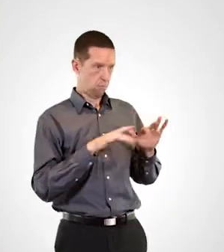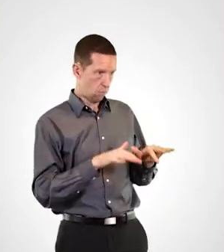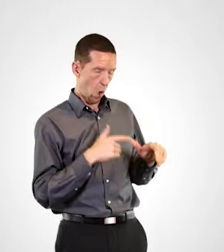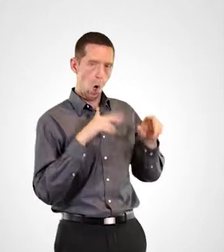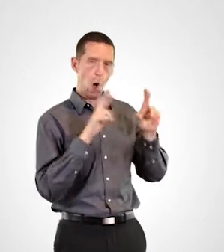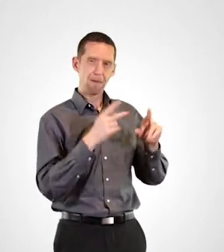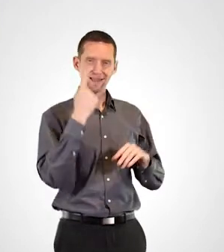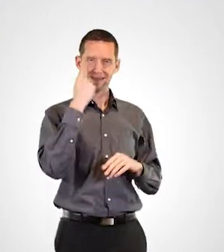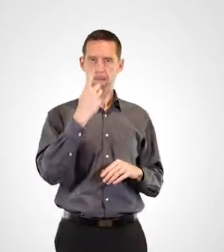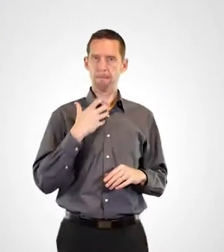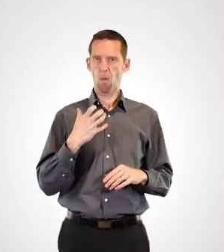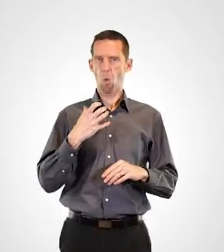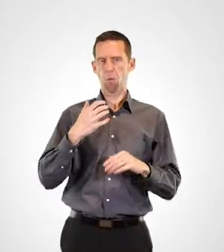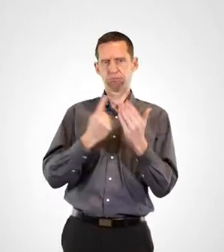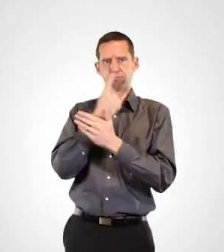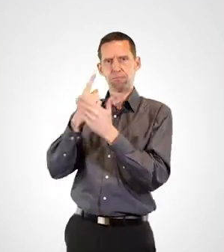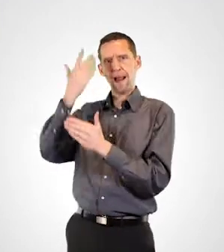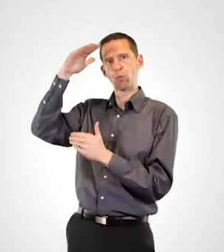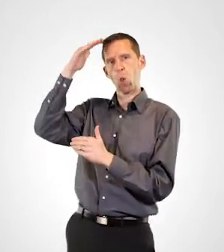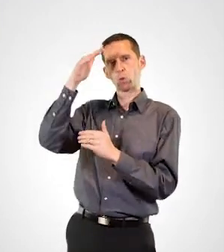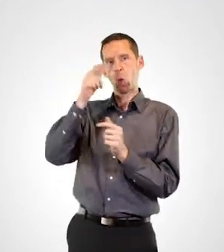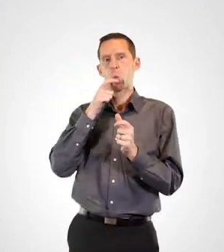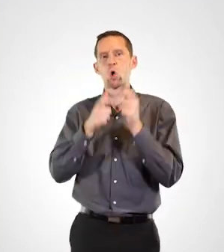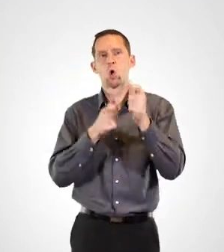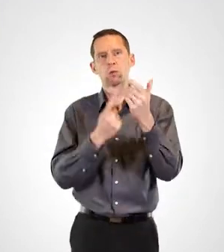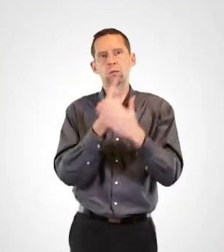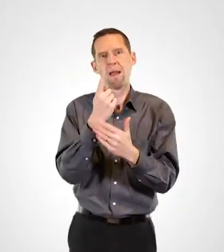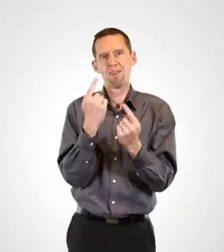to be seeing more adult words being used than